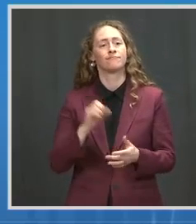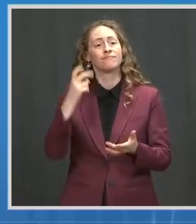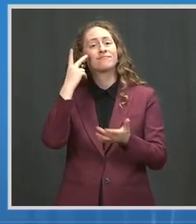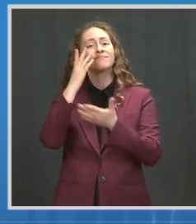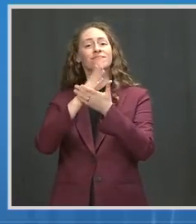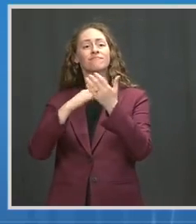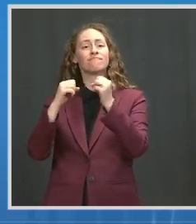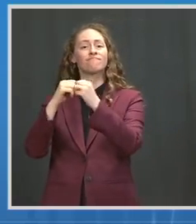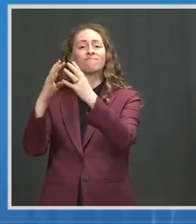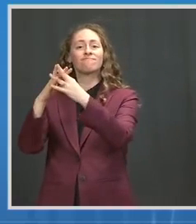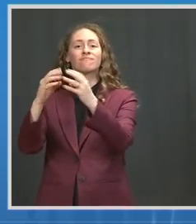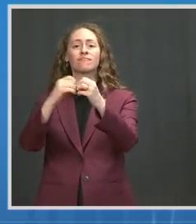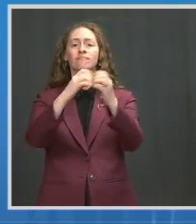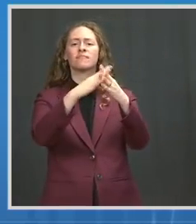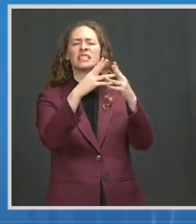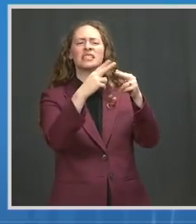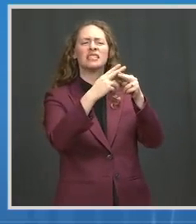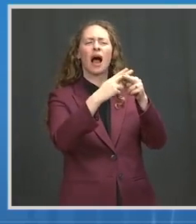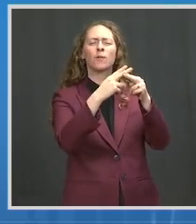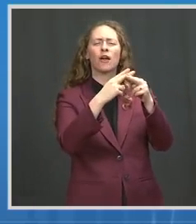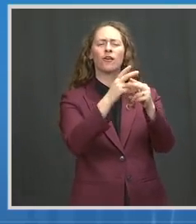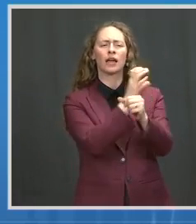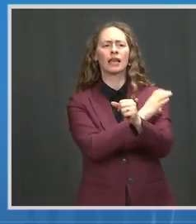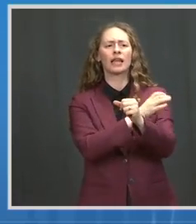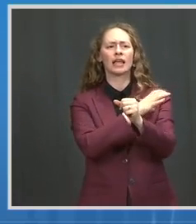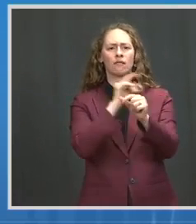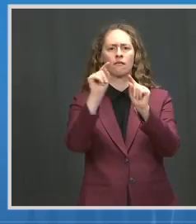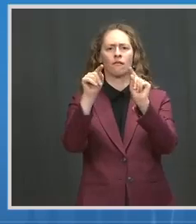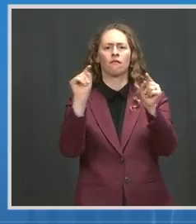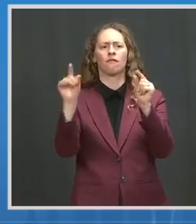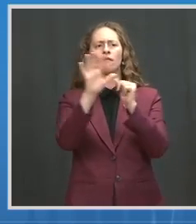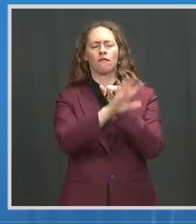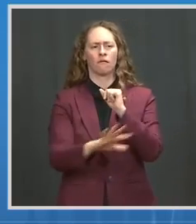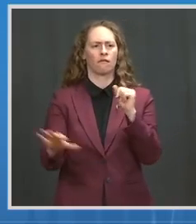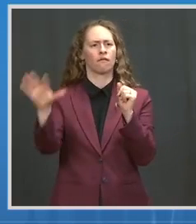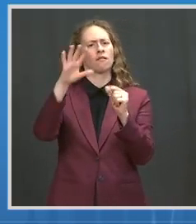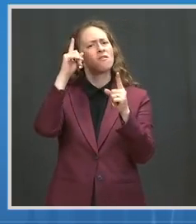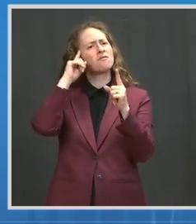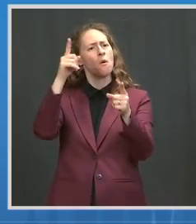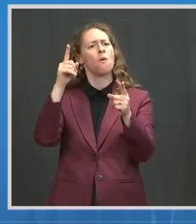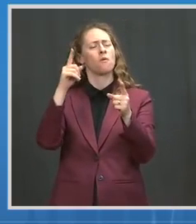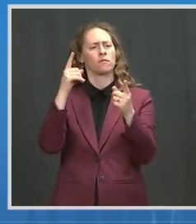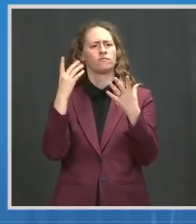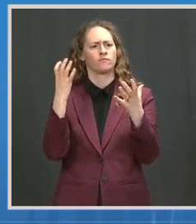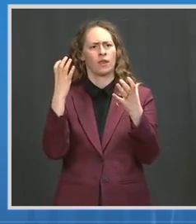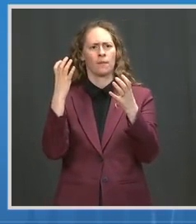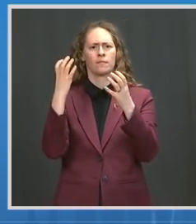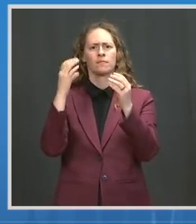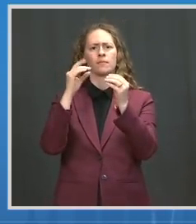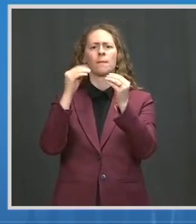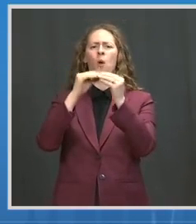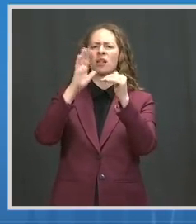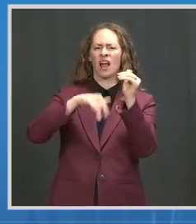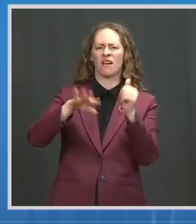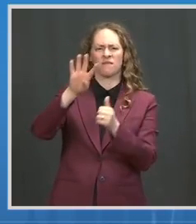majority of our 40,000 participating pharmacies are located in areas that are at higher